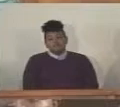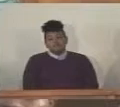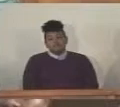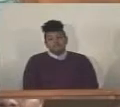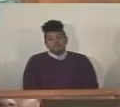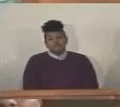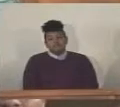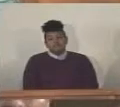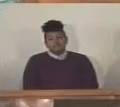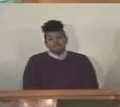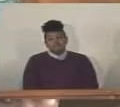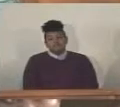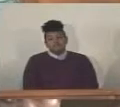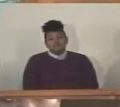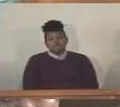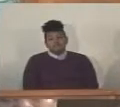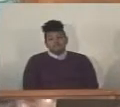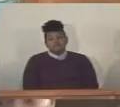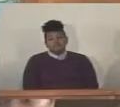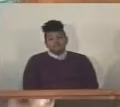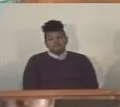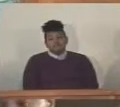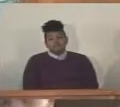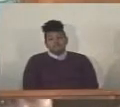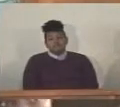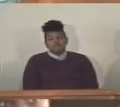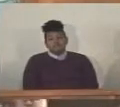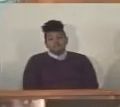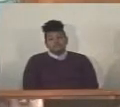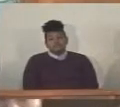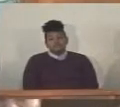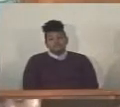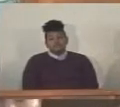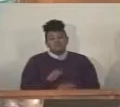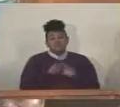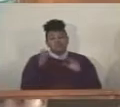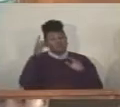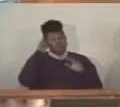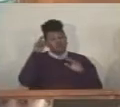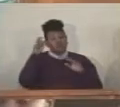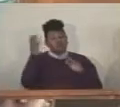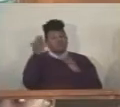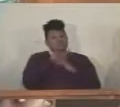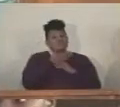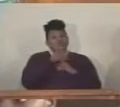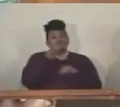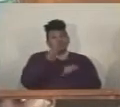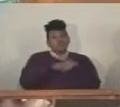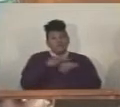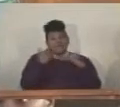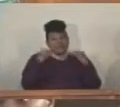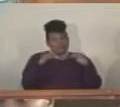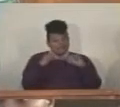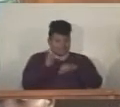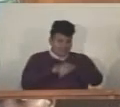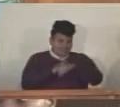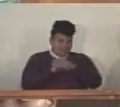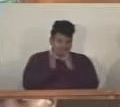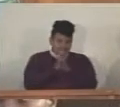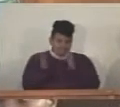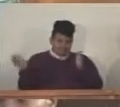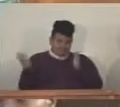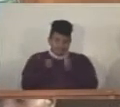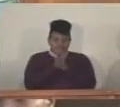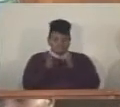sentence. And then, in terms of the restitution, the limitation period of